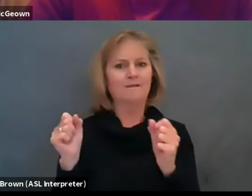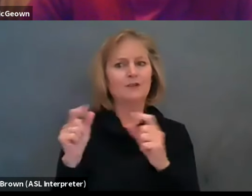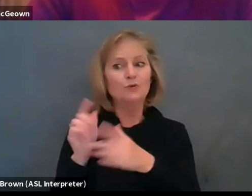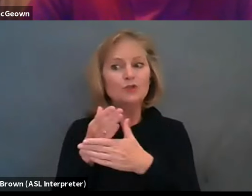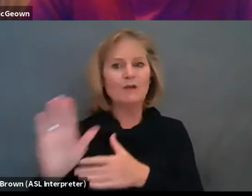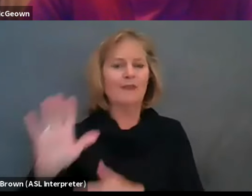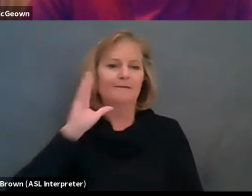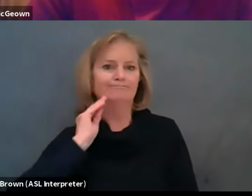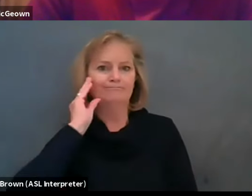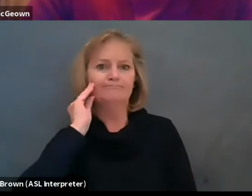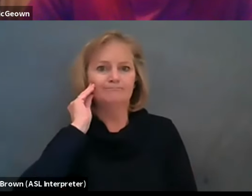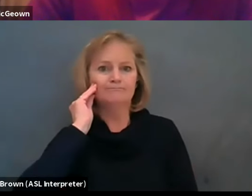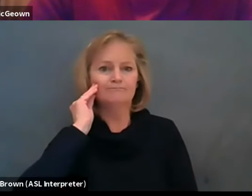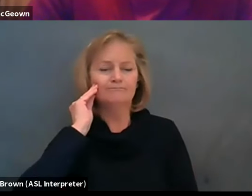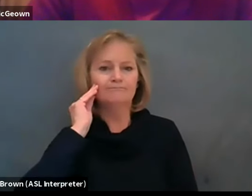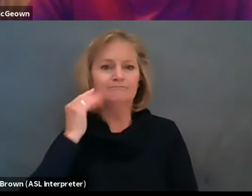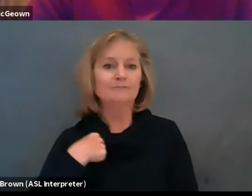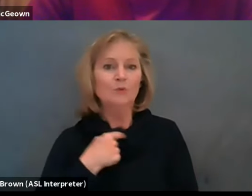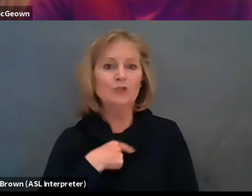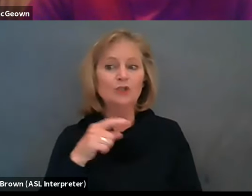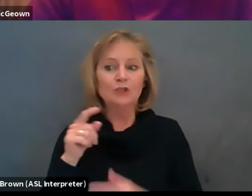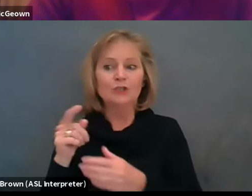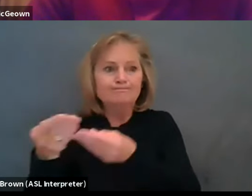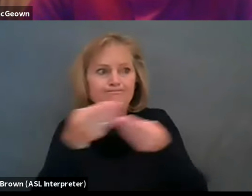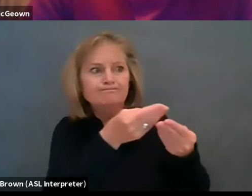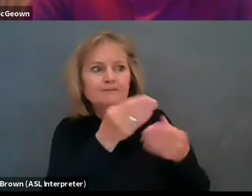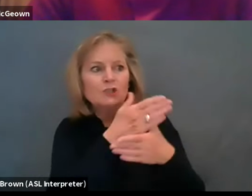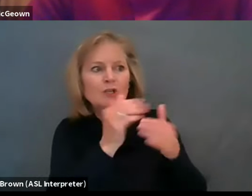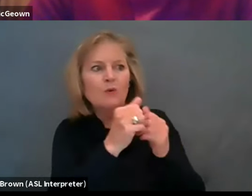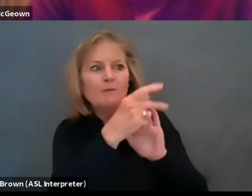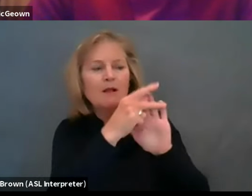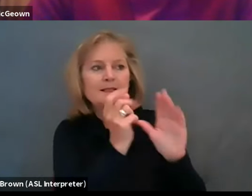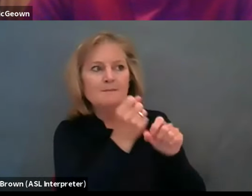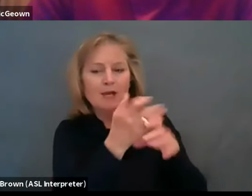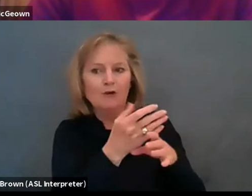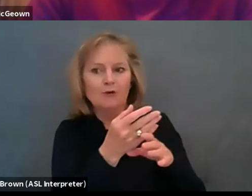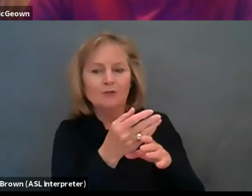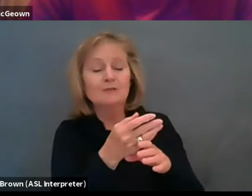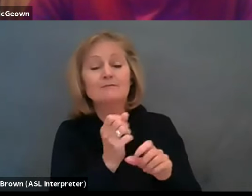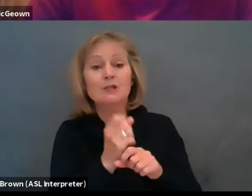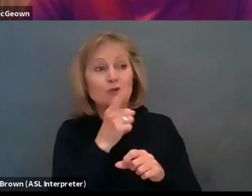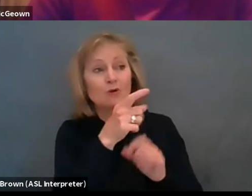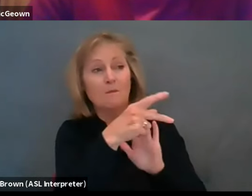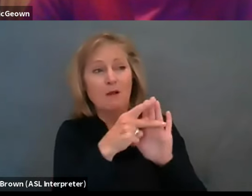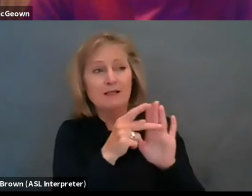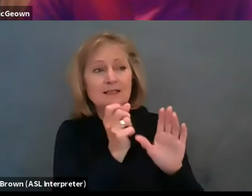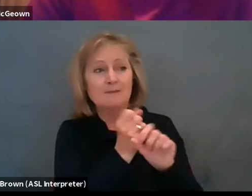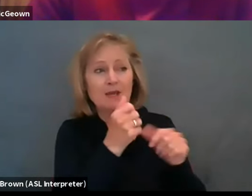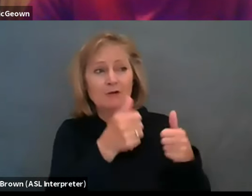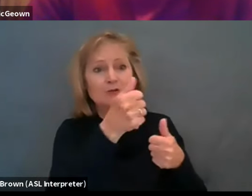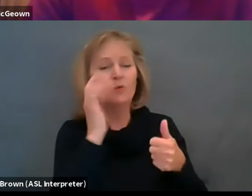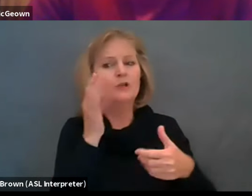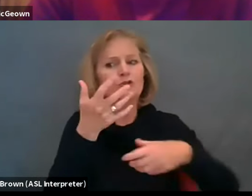their experiences, and we should share this with policymakers and make sure that policymakers would